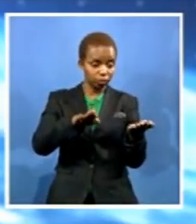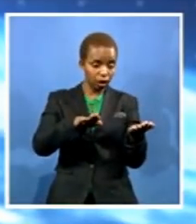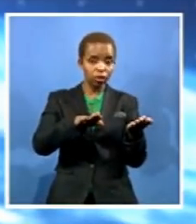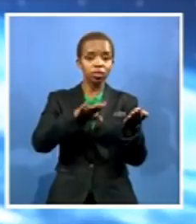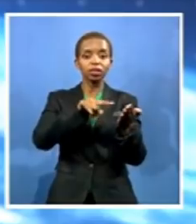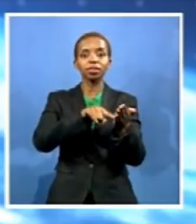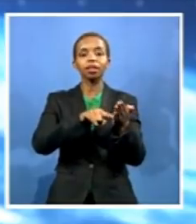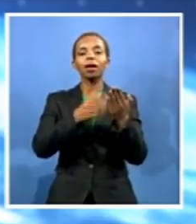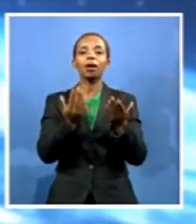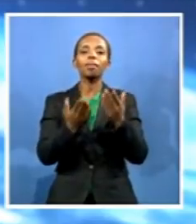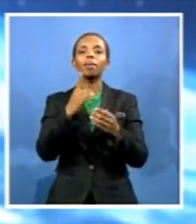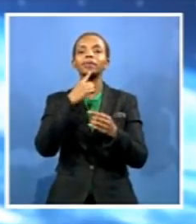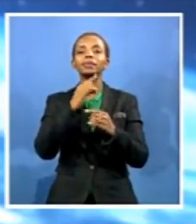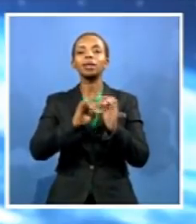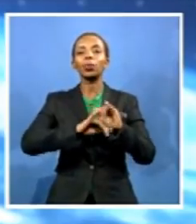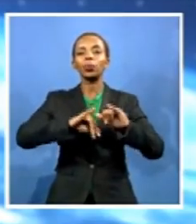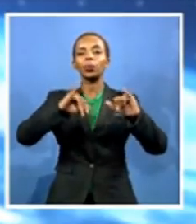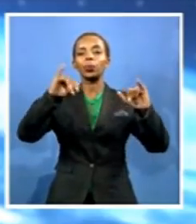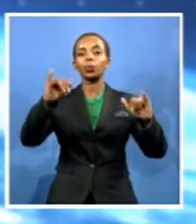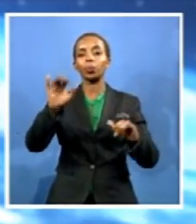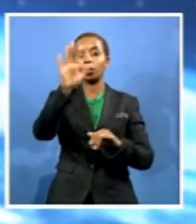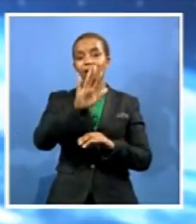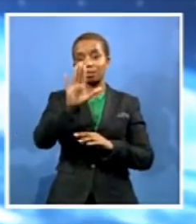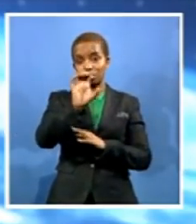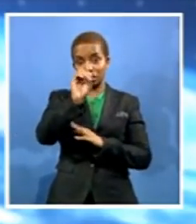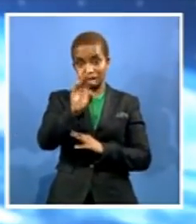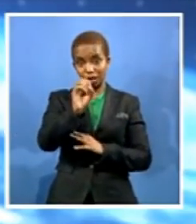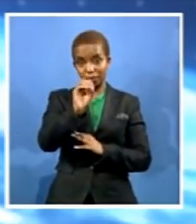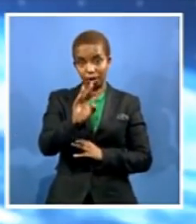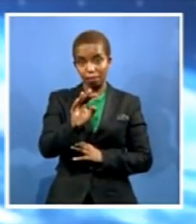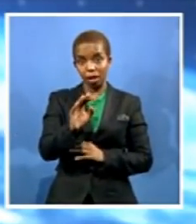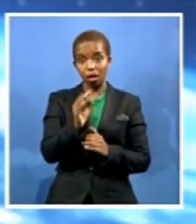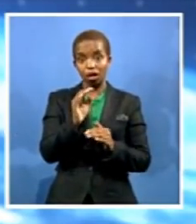September? Is that something that your department has been looking at?